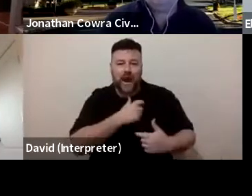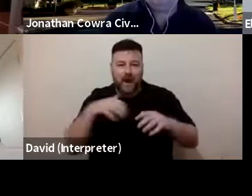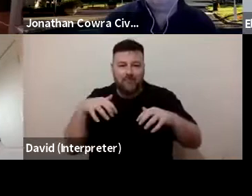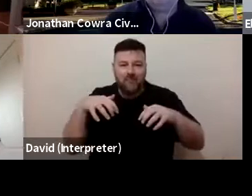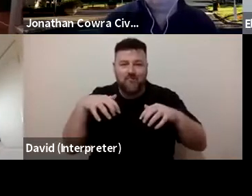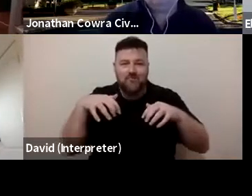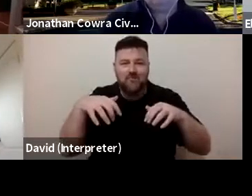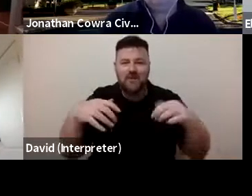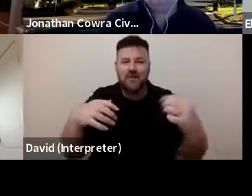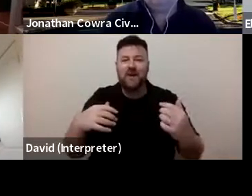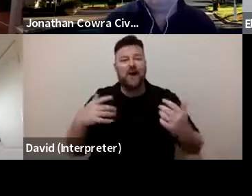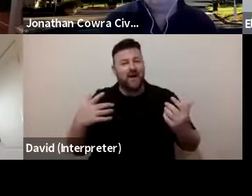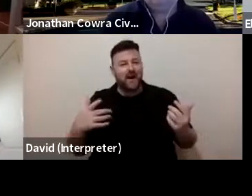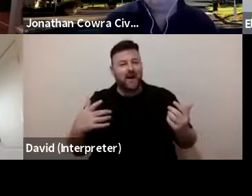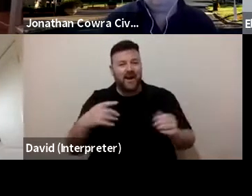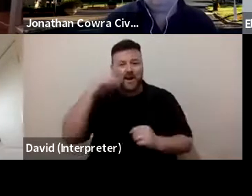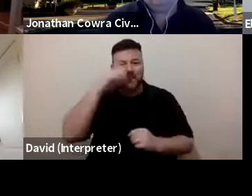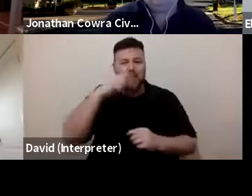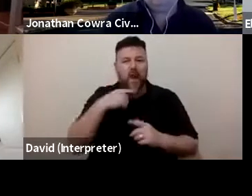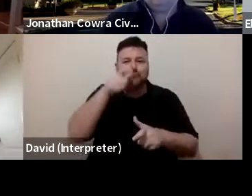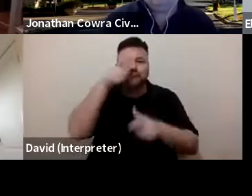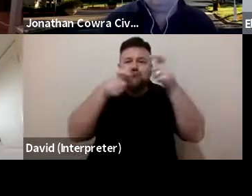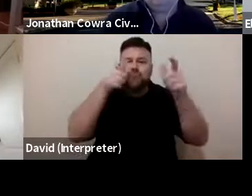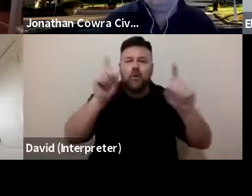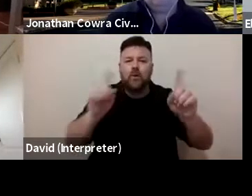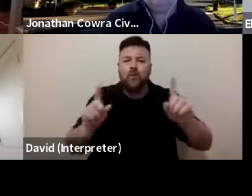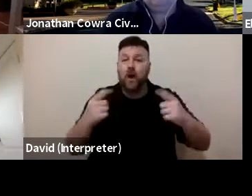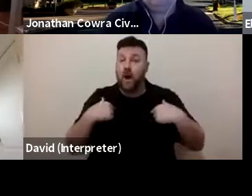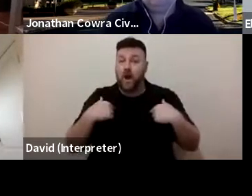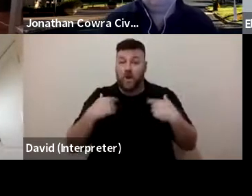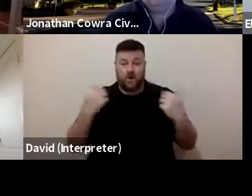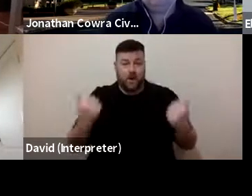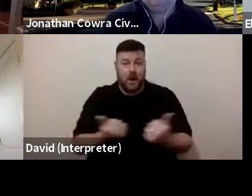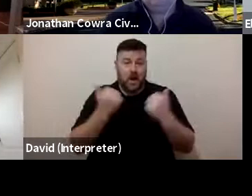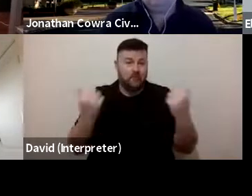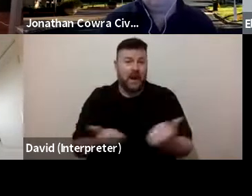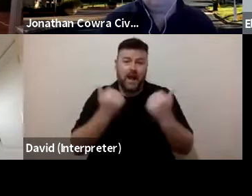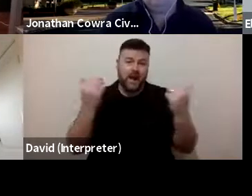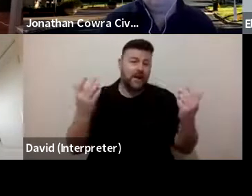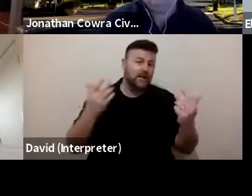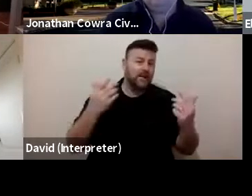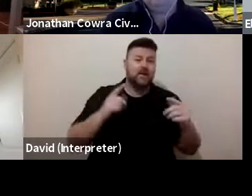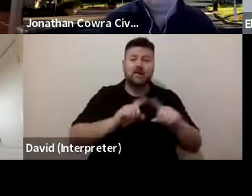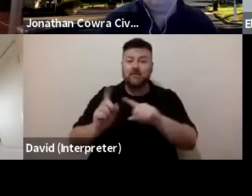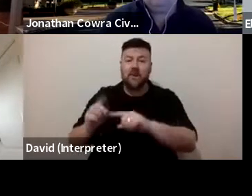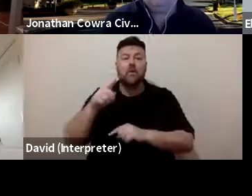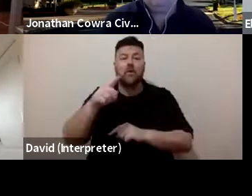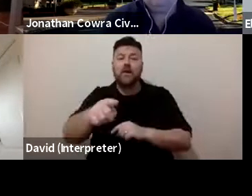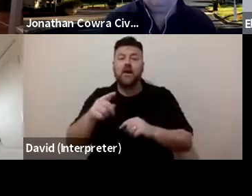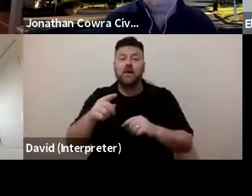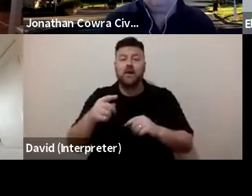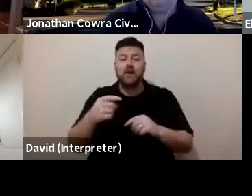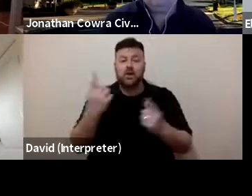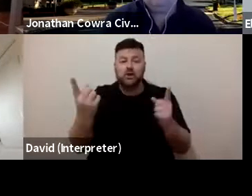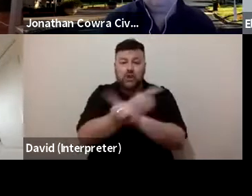through the medium of this space. And like, we played with the rename function a lot. So doing these big scrolling poems where everyone turned the video off